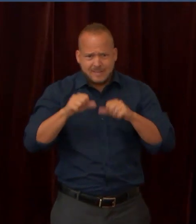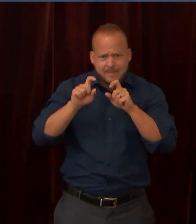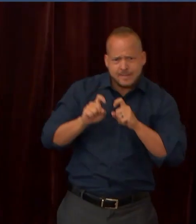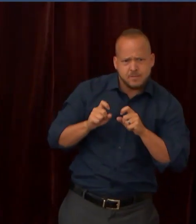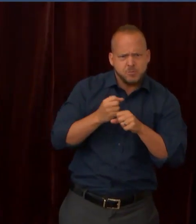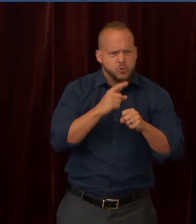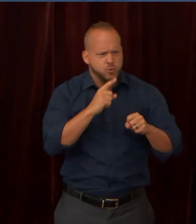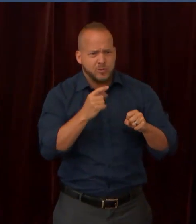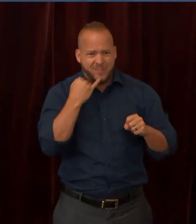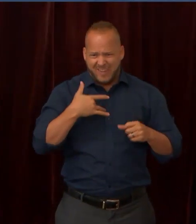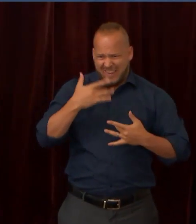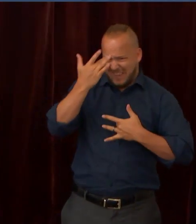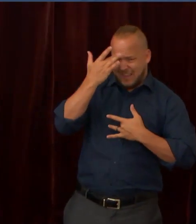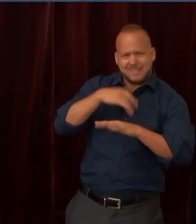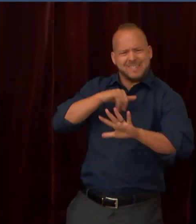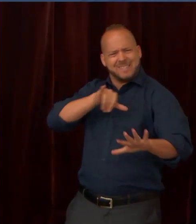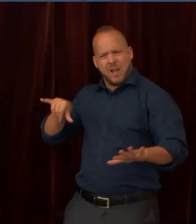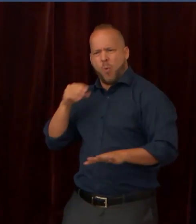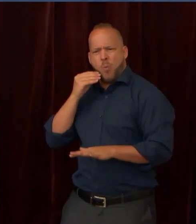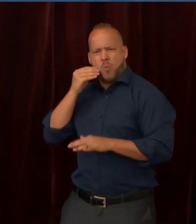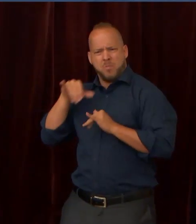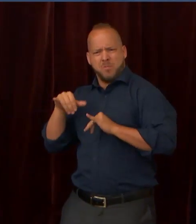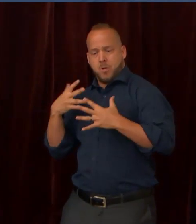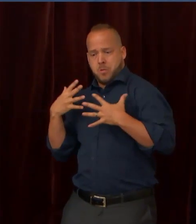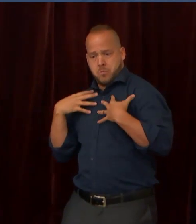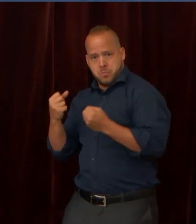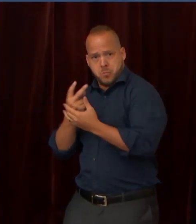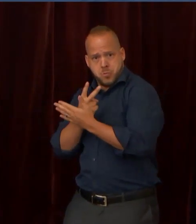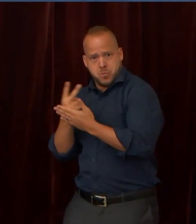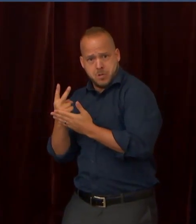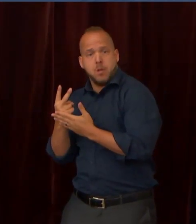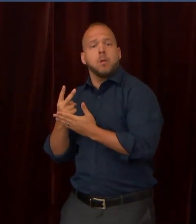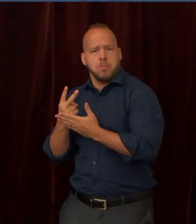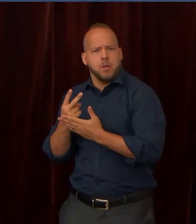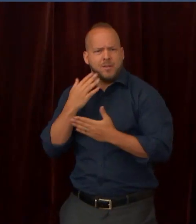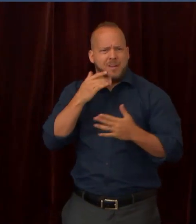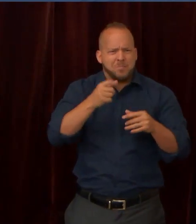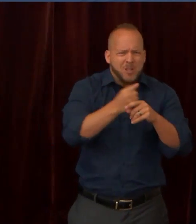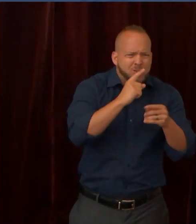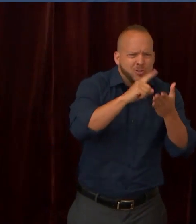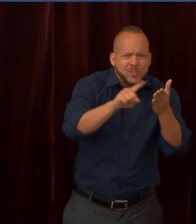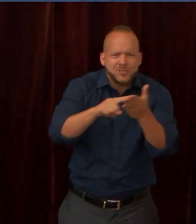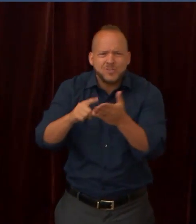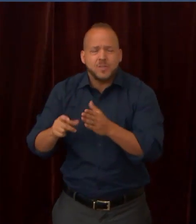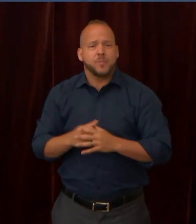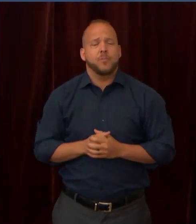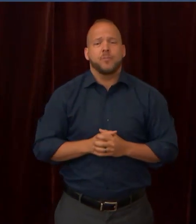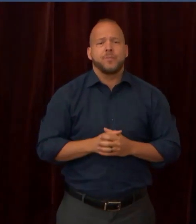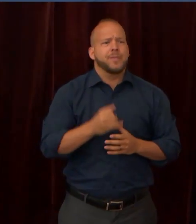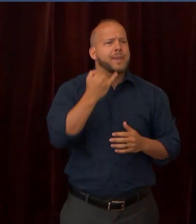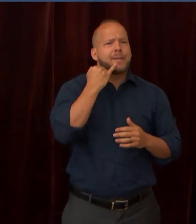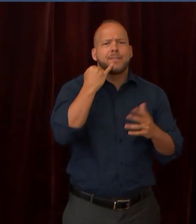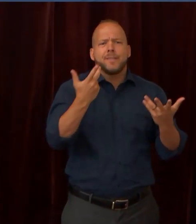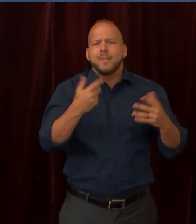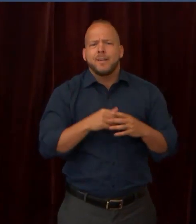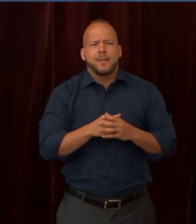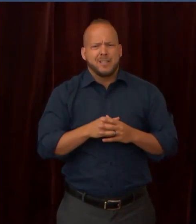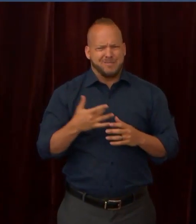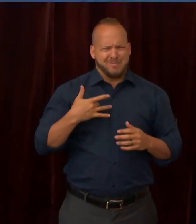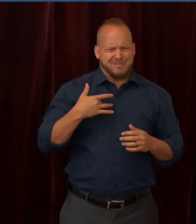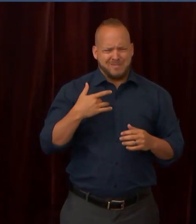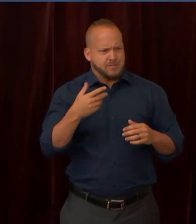Organizations will need to cordon off, clean, and disinfect areas where someone who has had potentially COVID-19 has been positive have